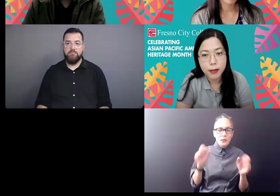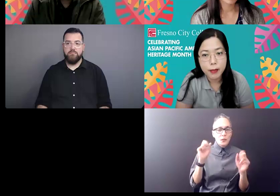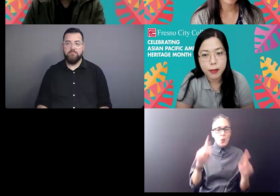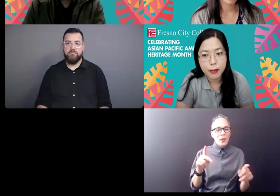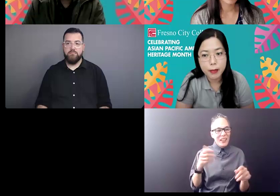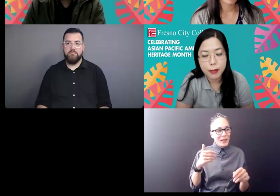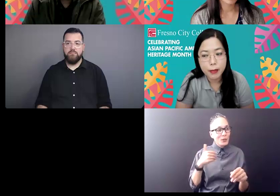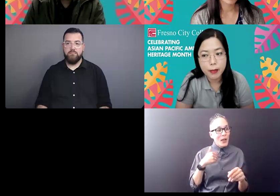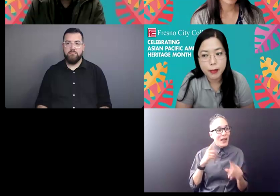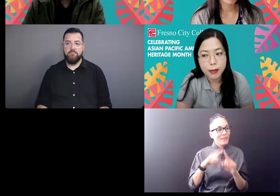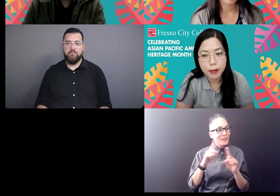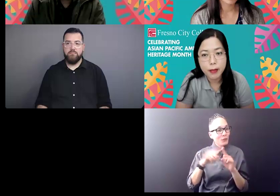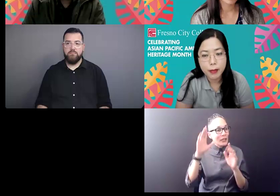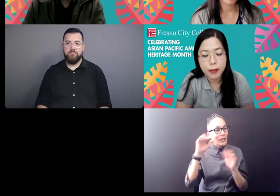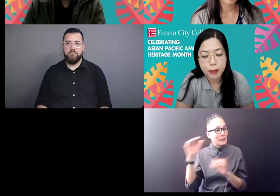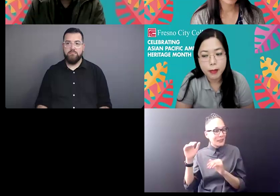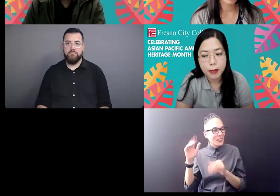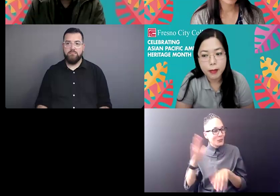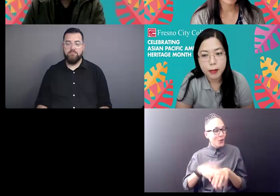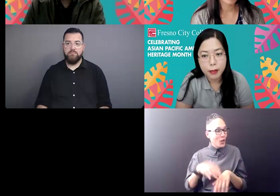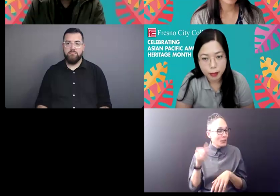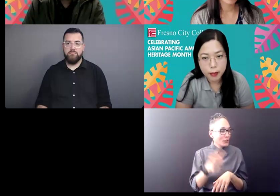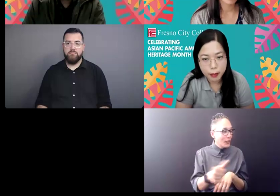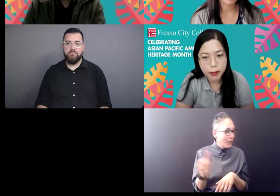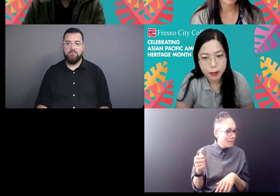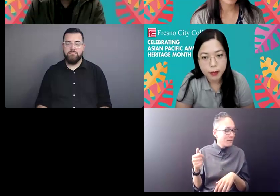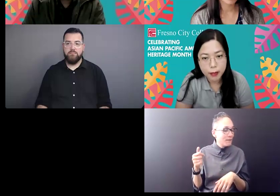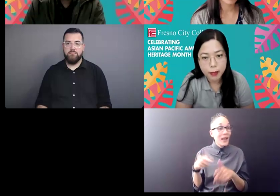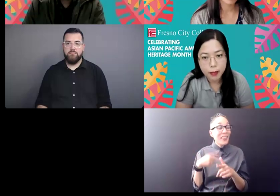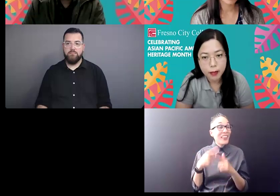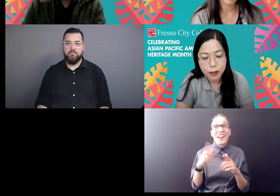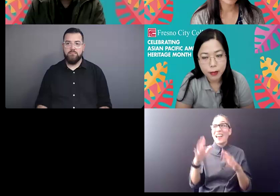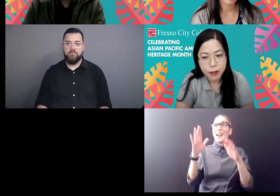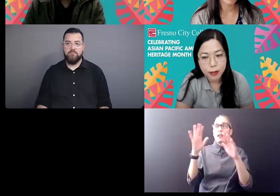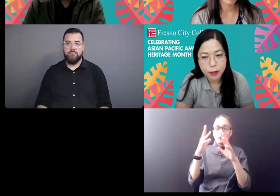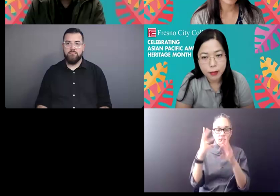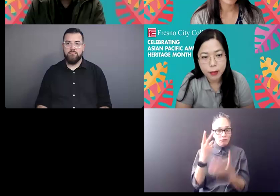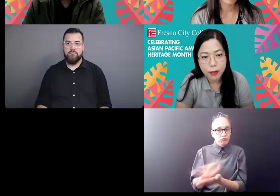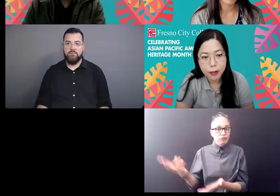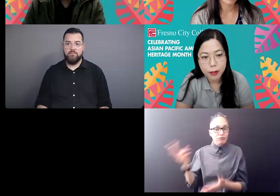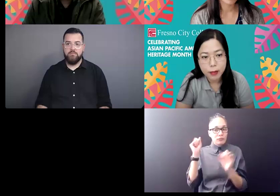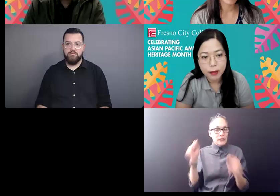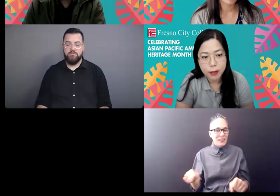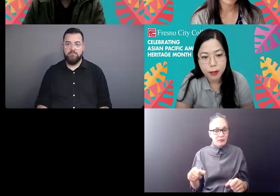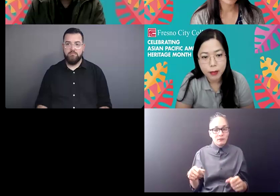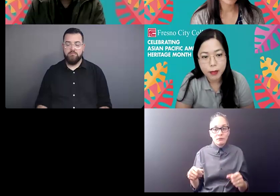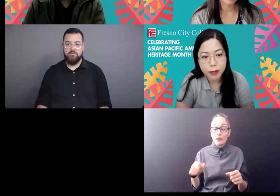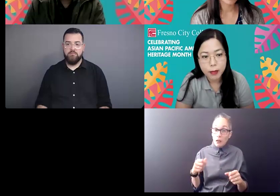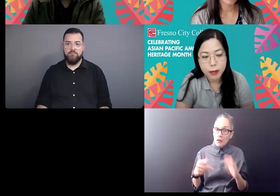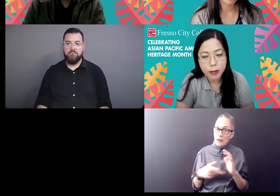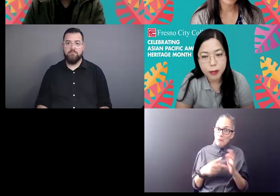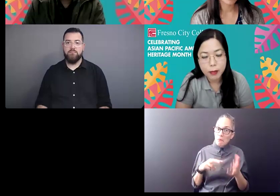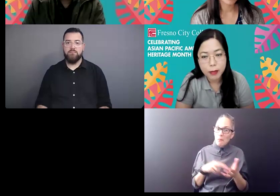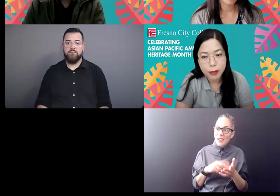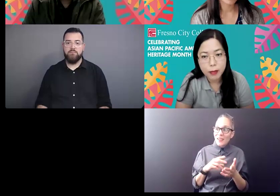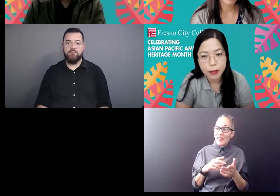these expectations that you've placed upon yourself kind of come crashing down. But you could always, I mean, you know, they say that when you're down, right, the only